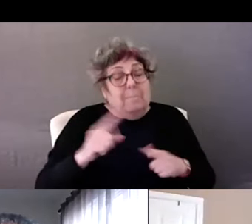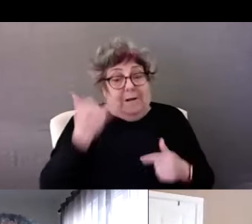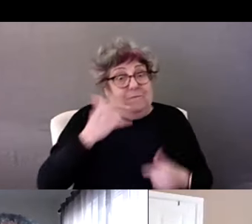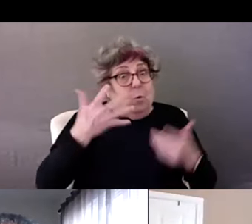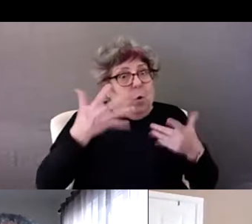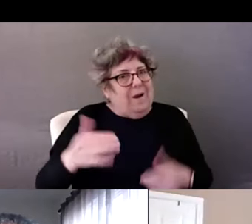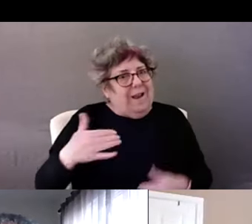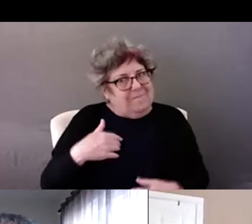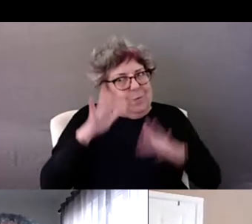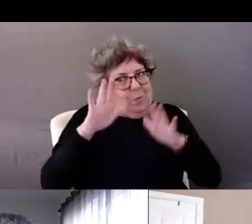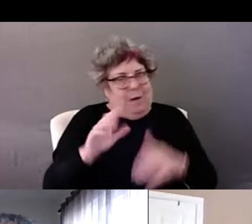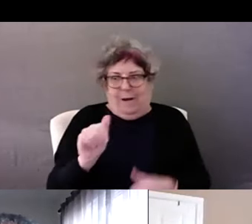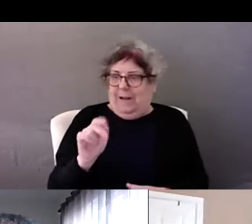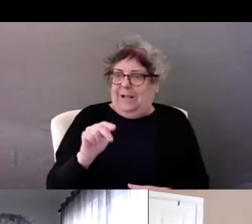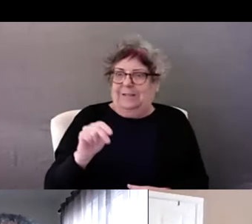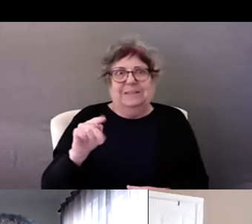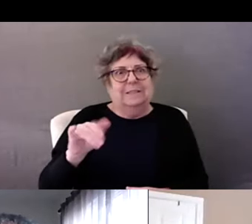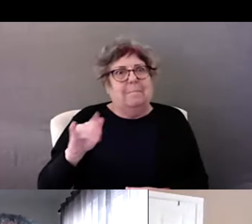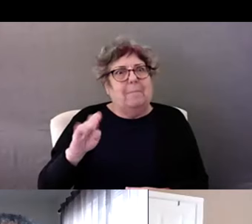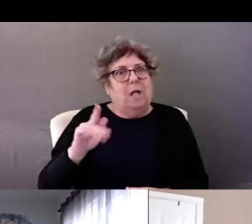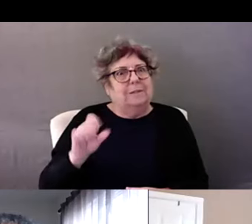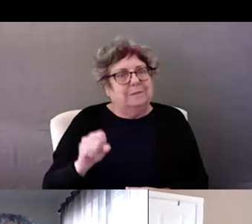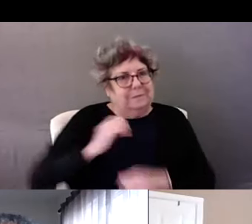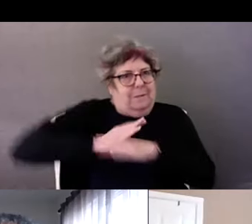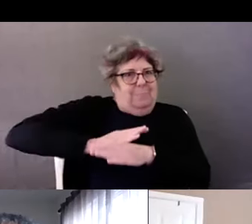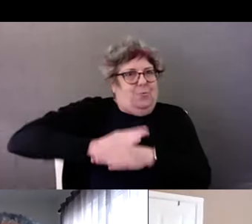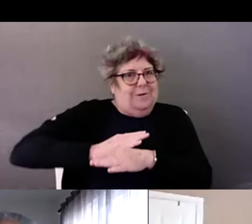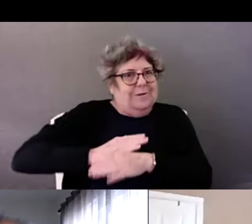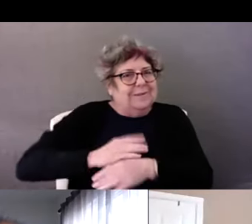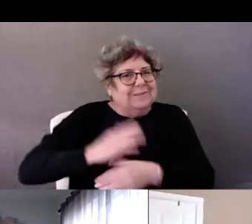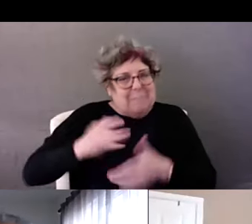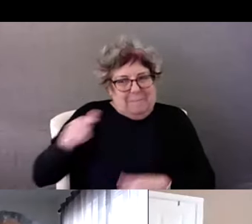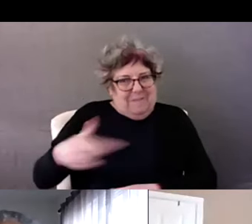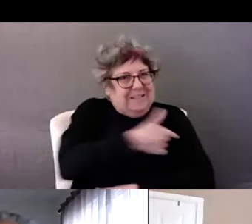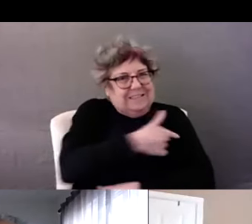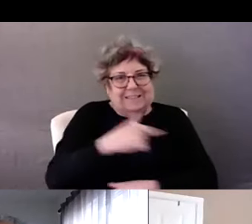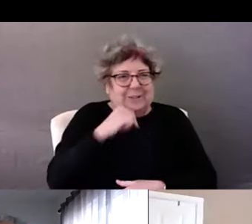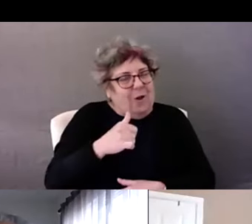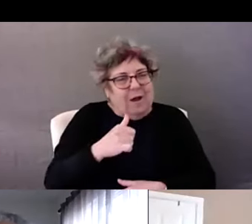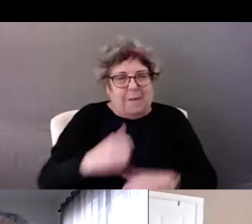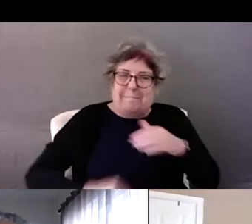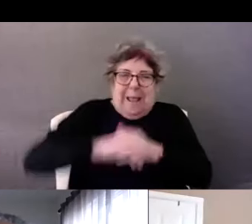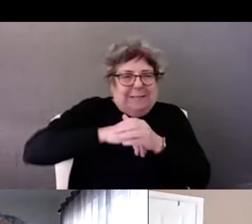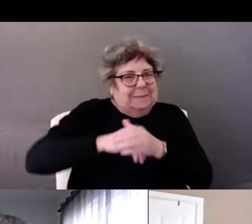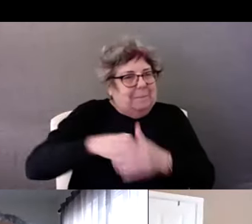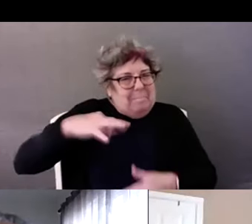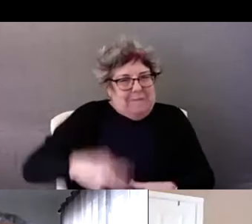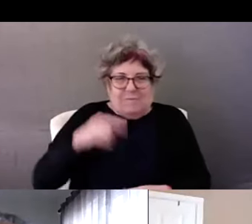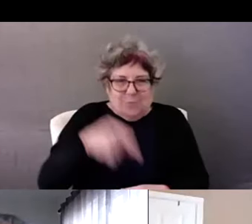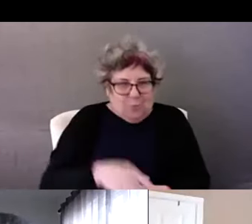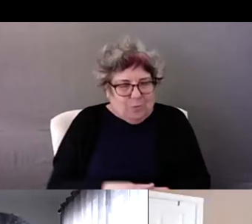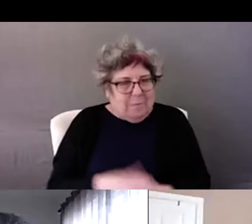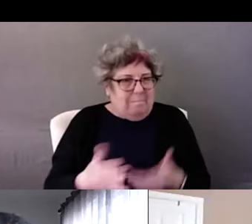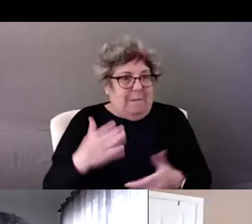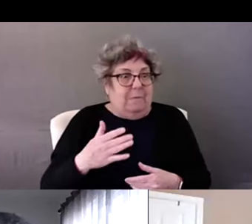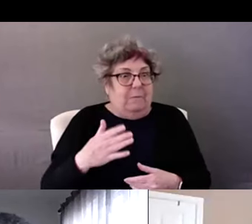immunity, the vaccine, may not benefit you as much. And so your chances of deriving maximum benefit that will last longer may be